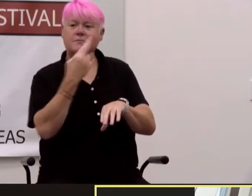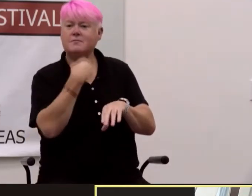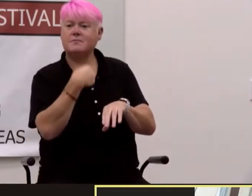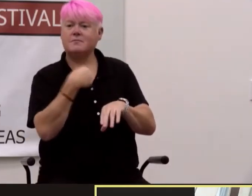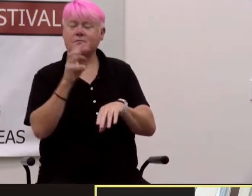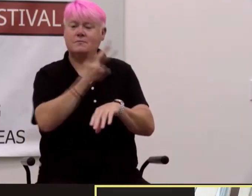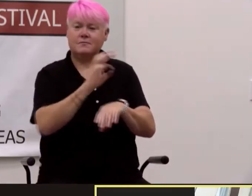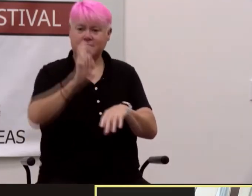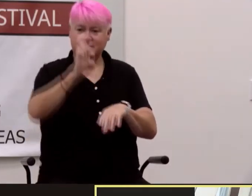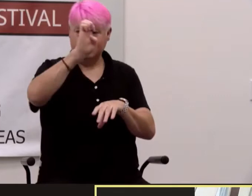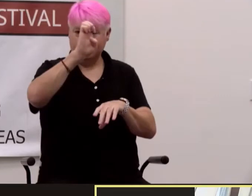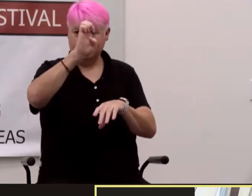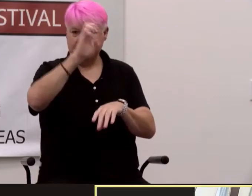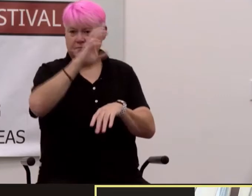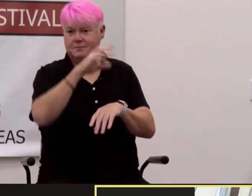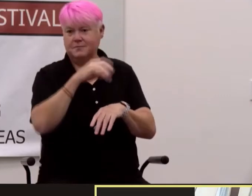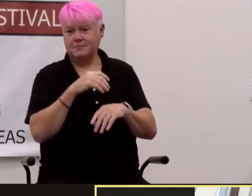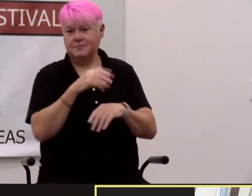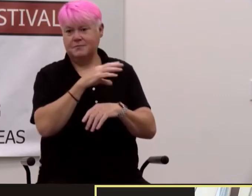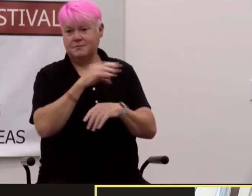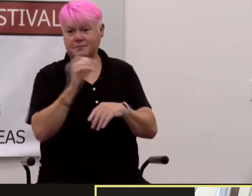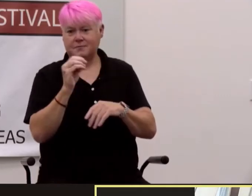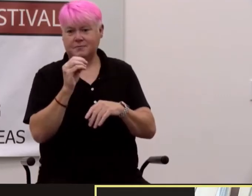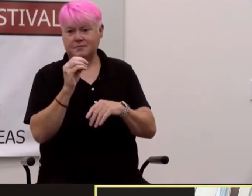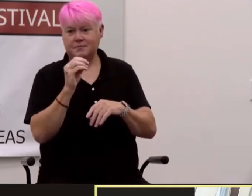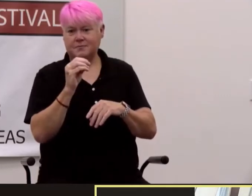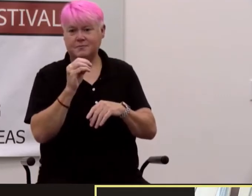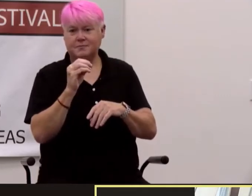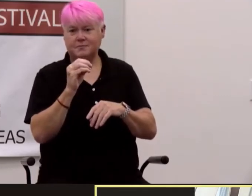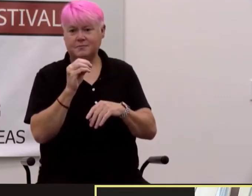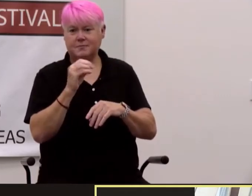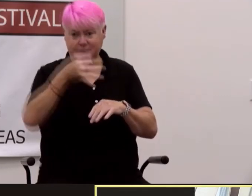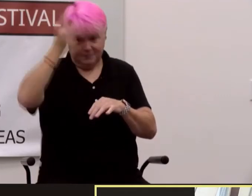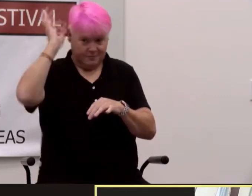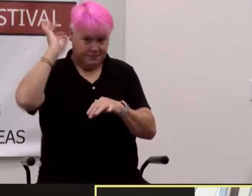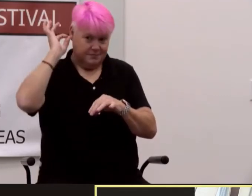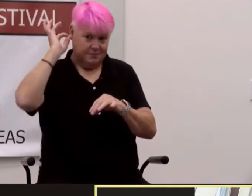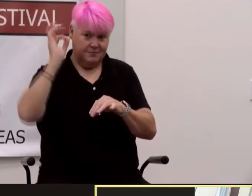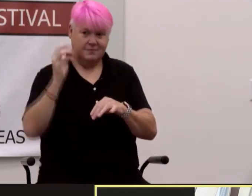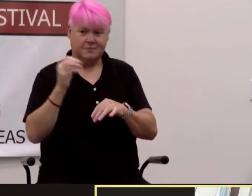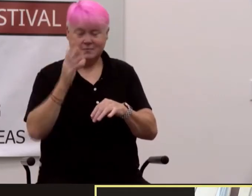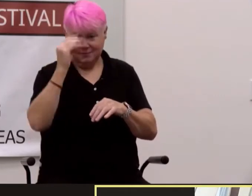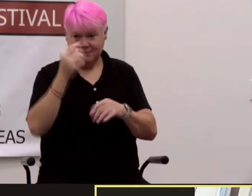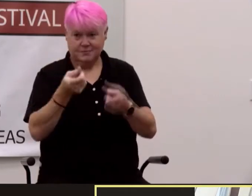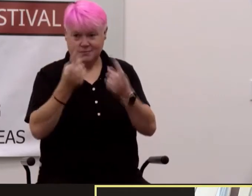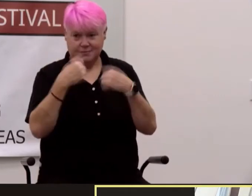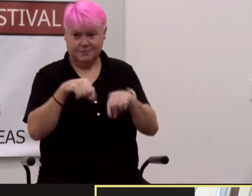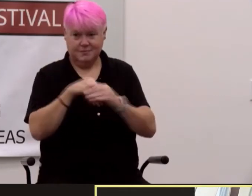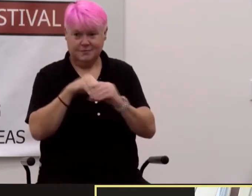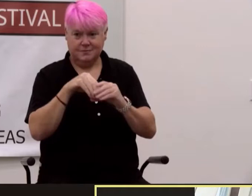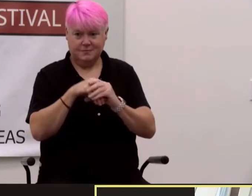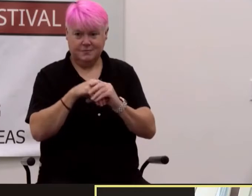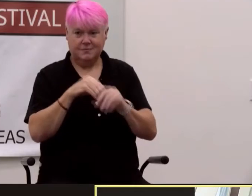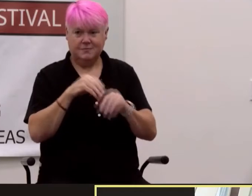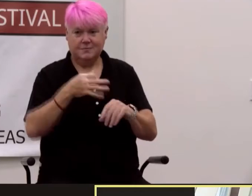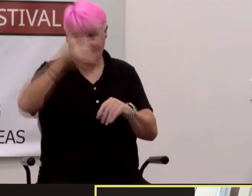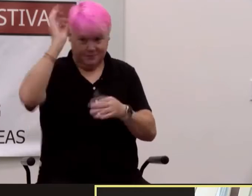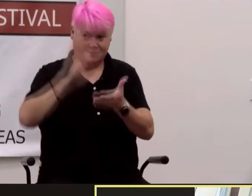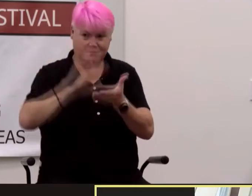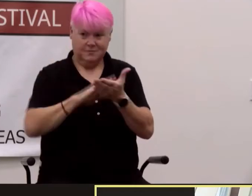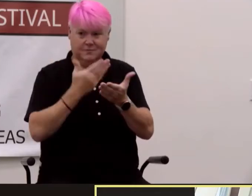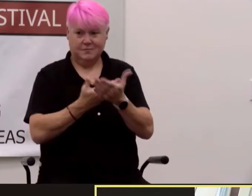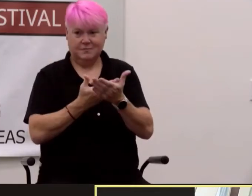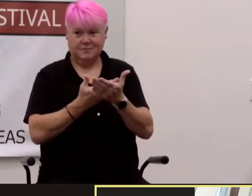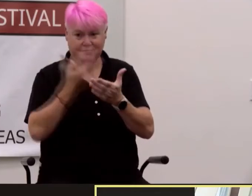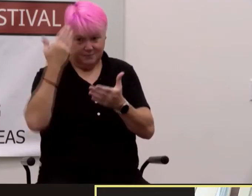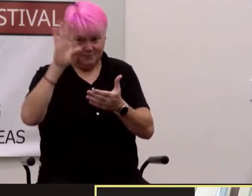Edmonton, and this Indigenous guy came in and found out that there's an Indigenous chef. And I don't know why he was